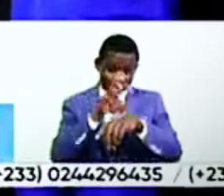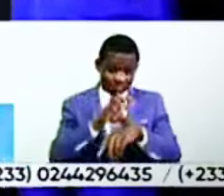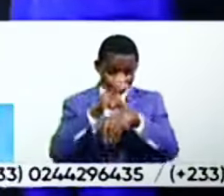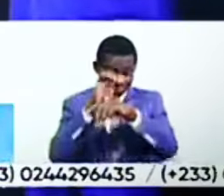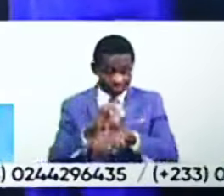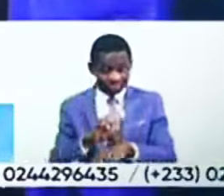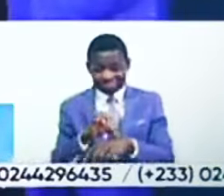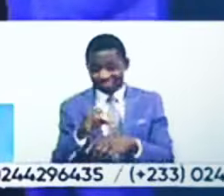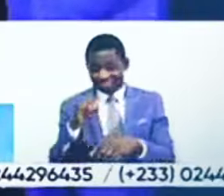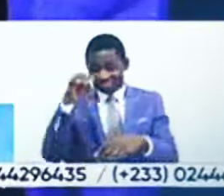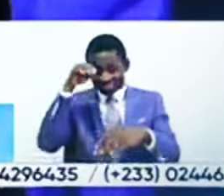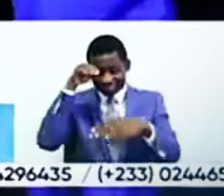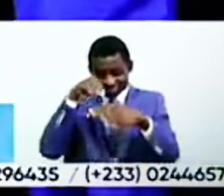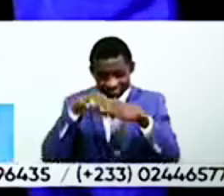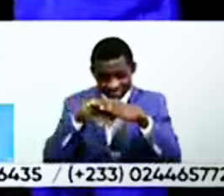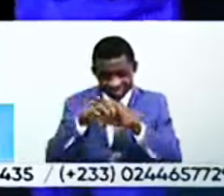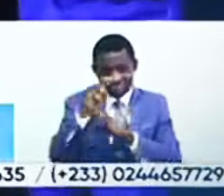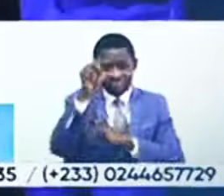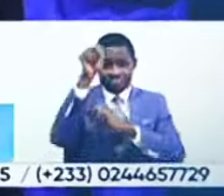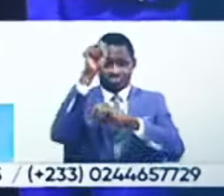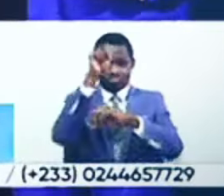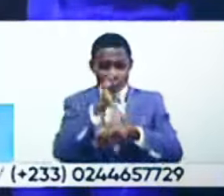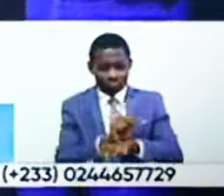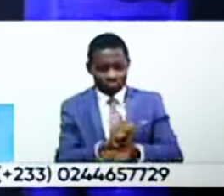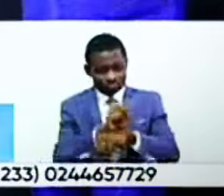he entered the synagogue.